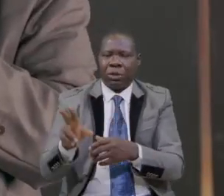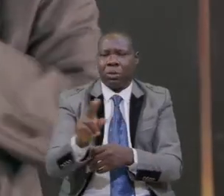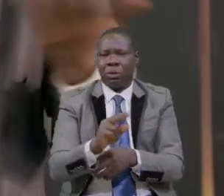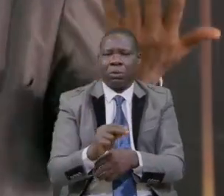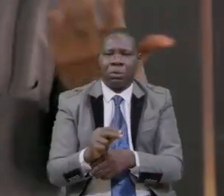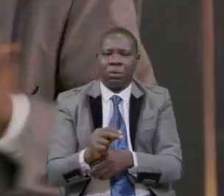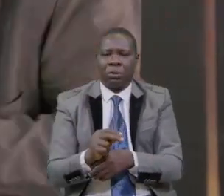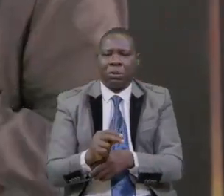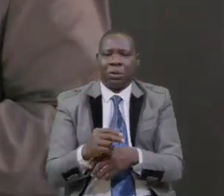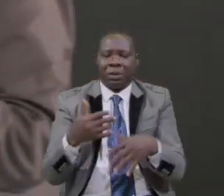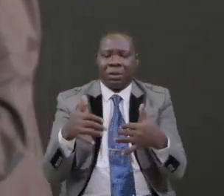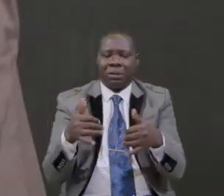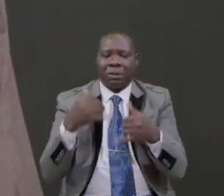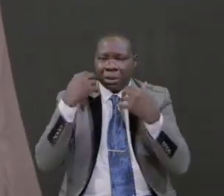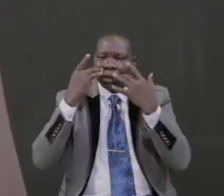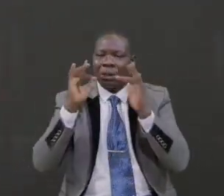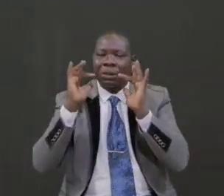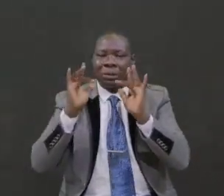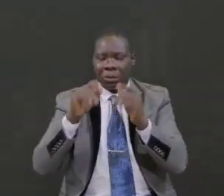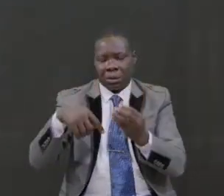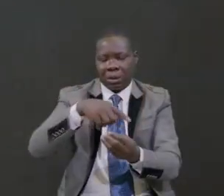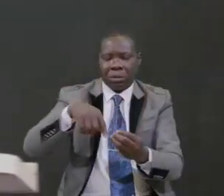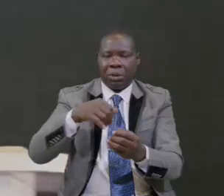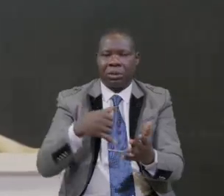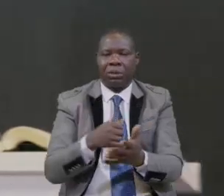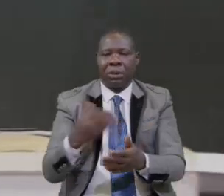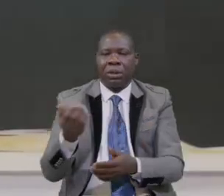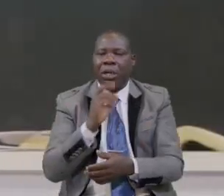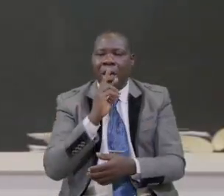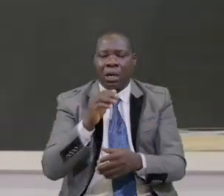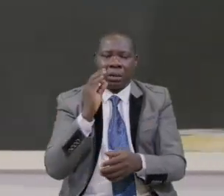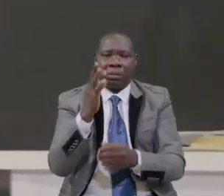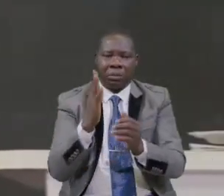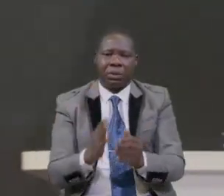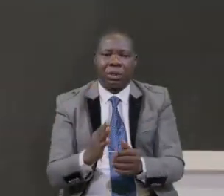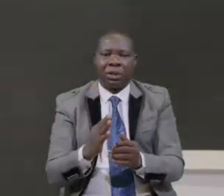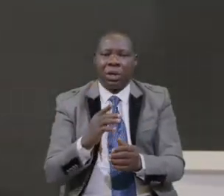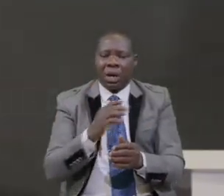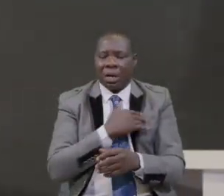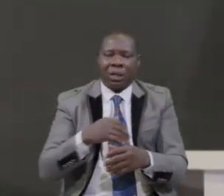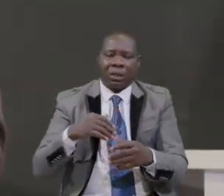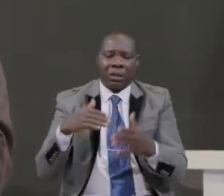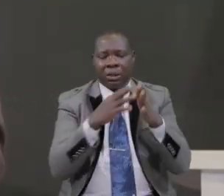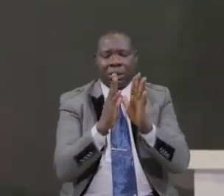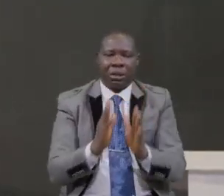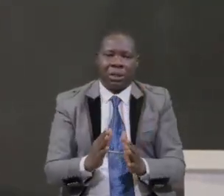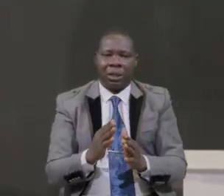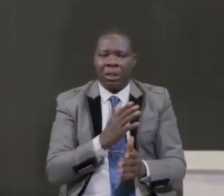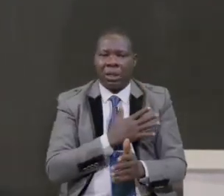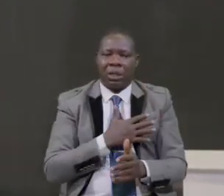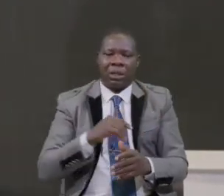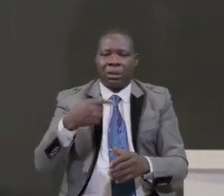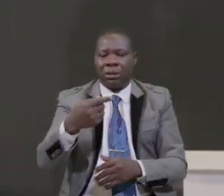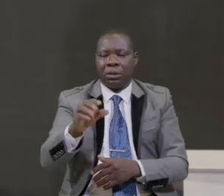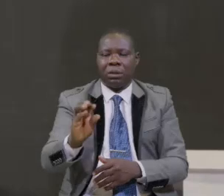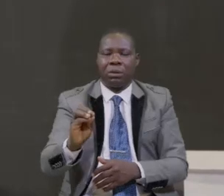carelessness. There are, preachers and overseers and superintendents. We